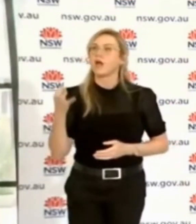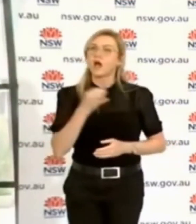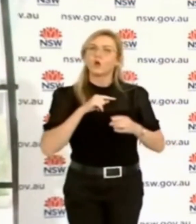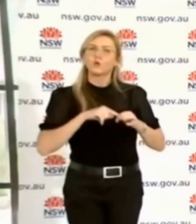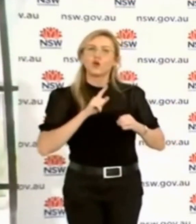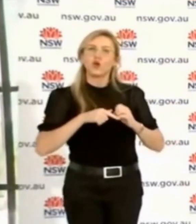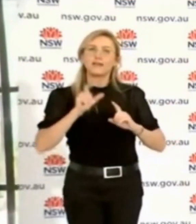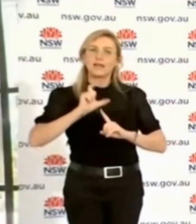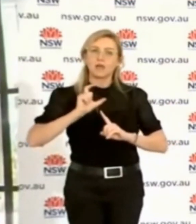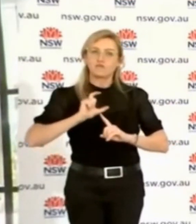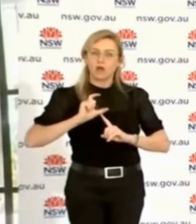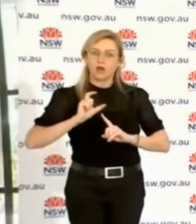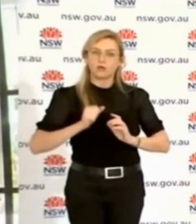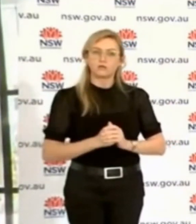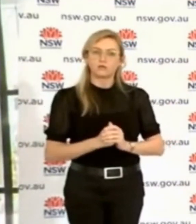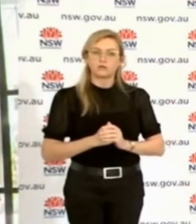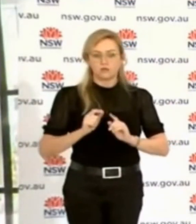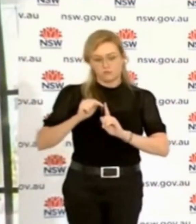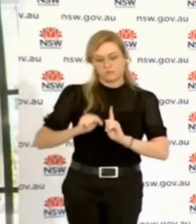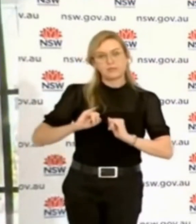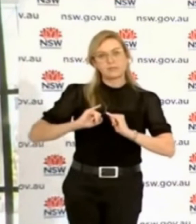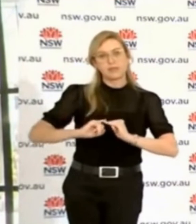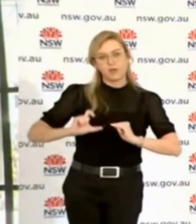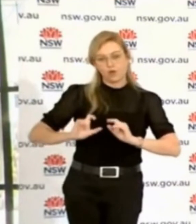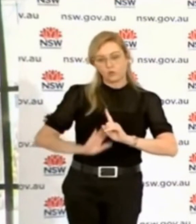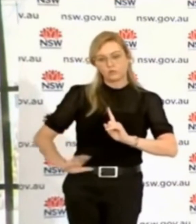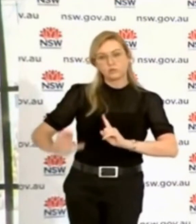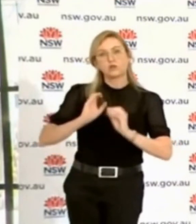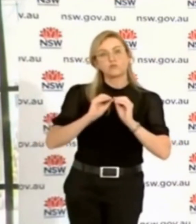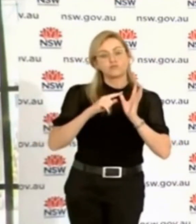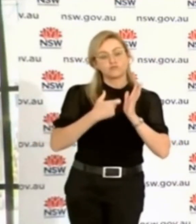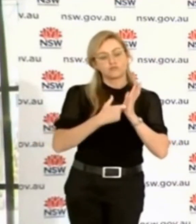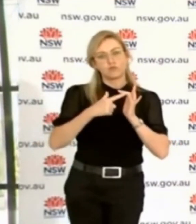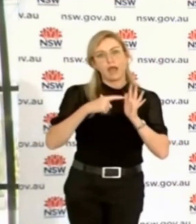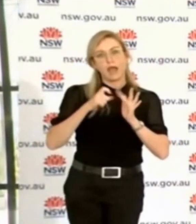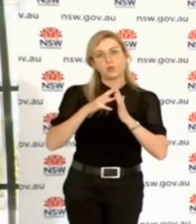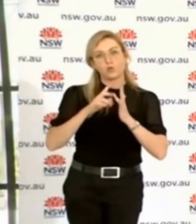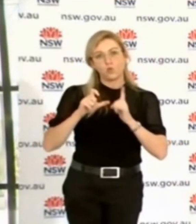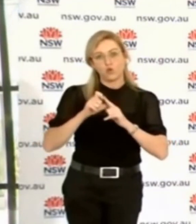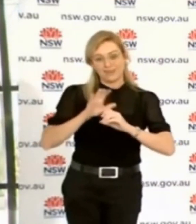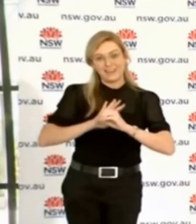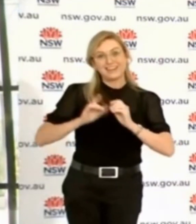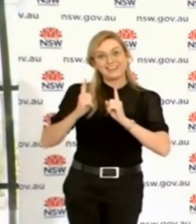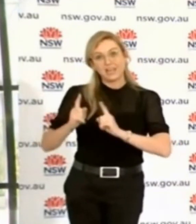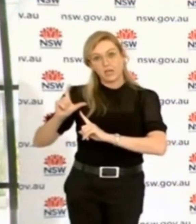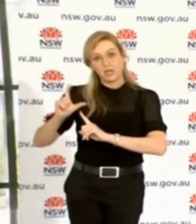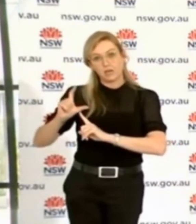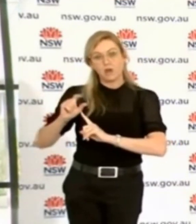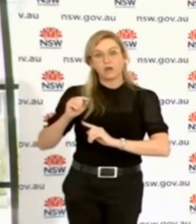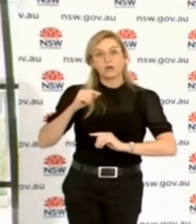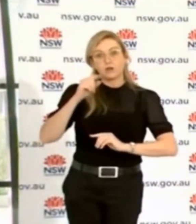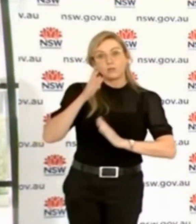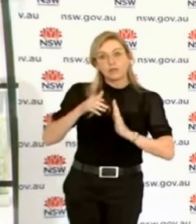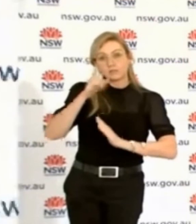If the restrictions ease in South Coast and Braidwood, but the ACT is still going through its big outbreak, will Canberra still be allowed to travel to the South Coast